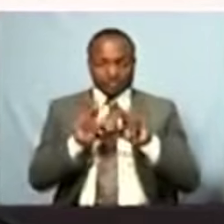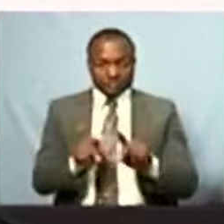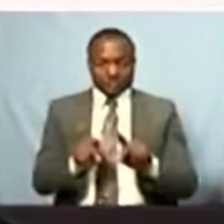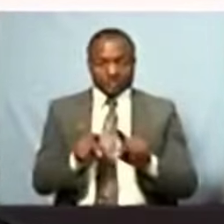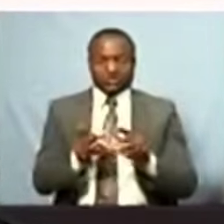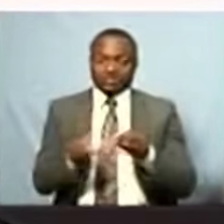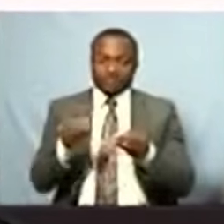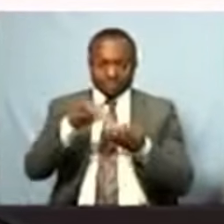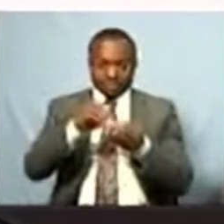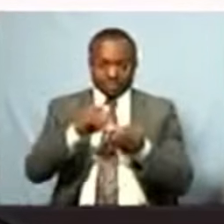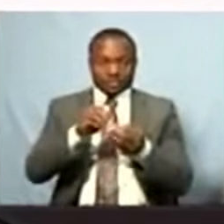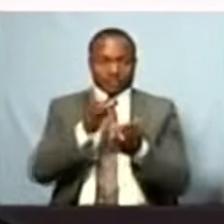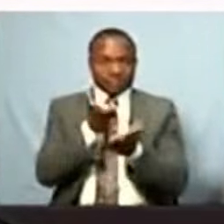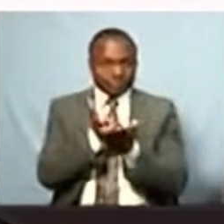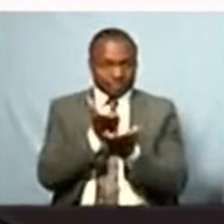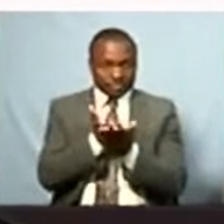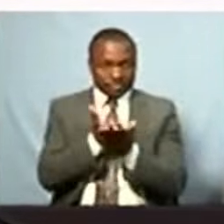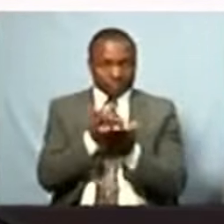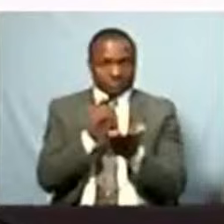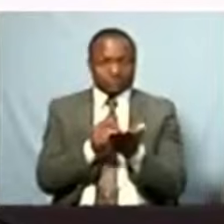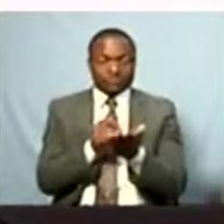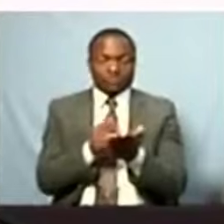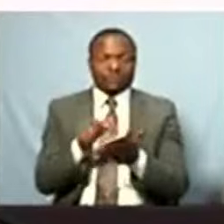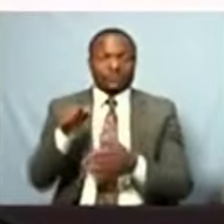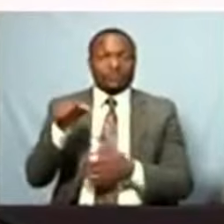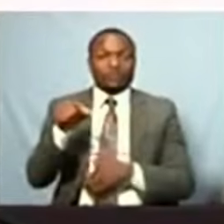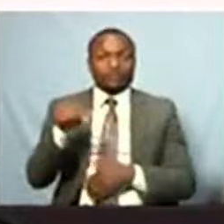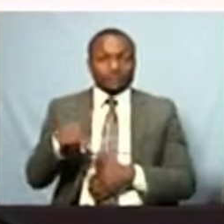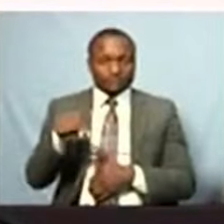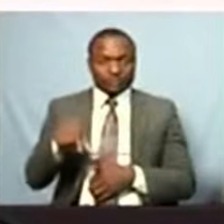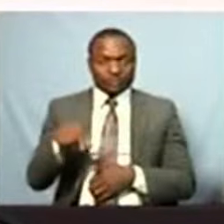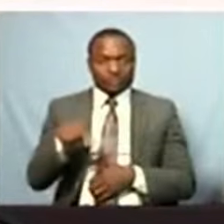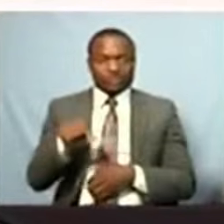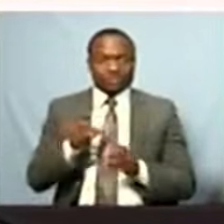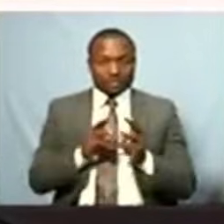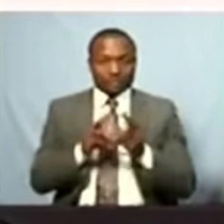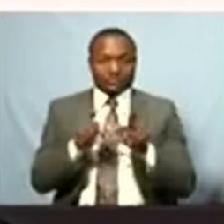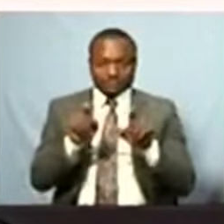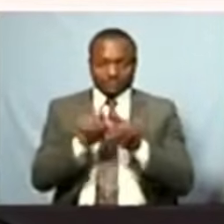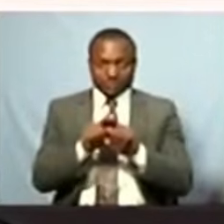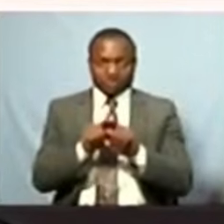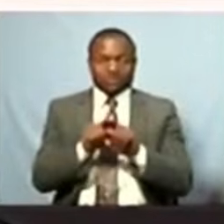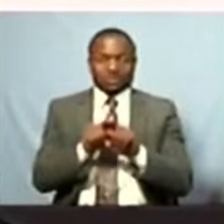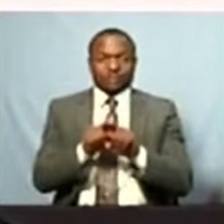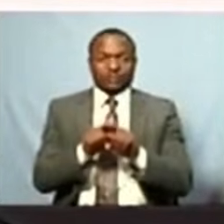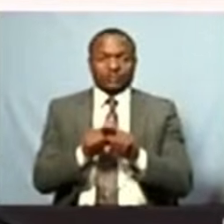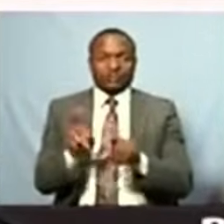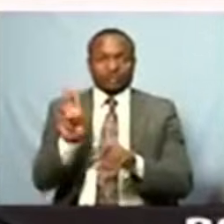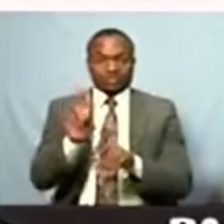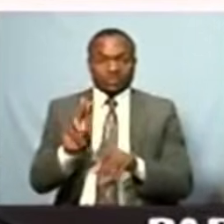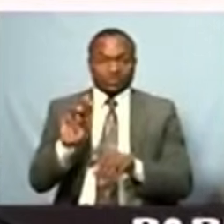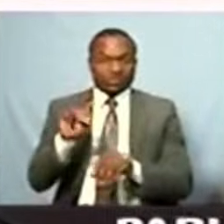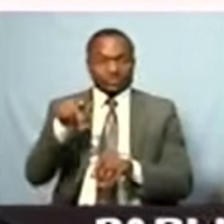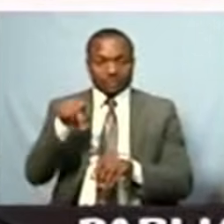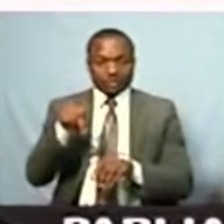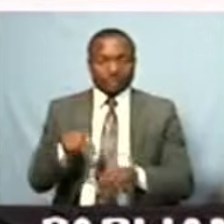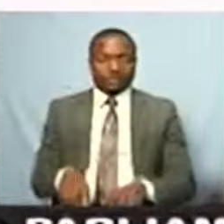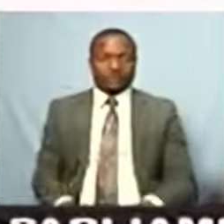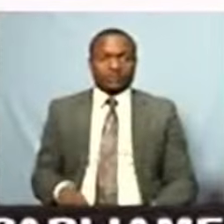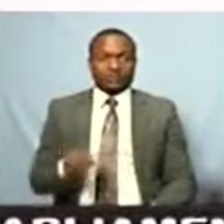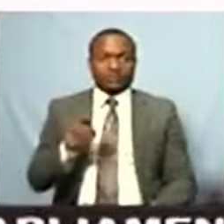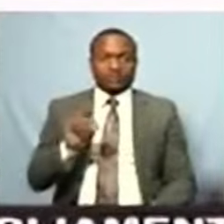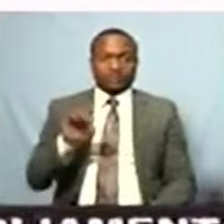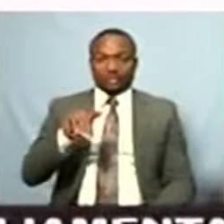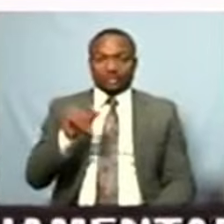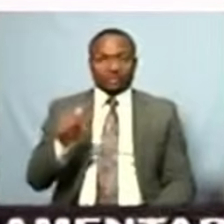In addition, the proposed eligibility criteria is the same as applies to members of parliament. So NIPA does